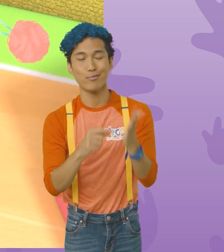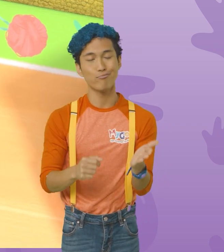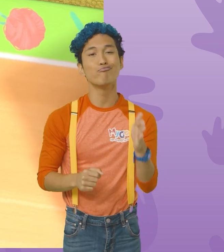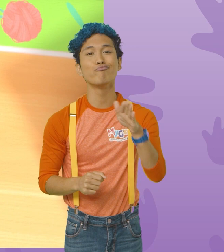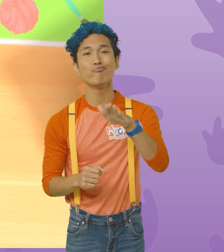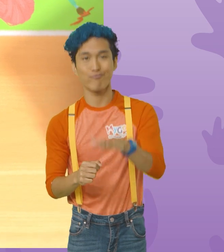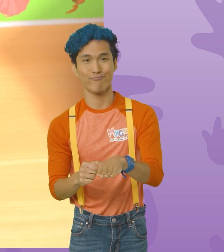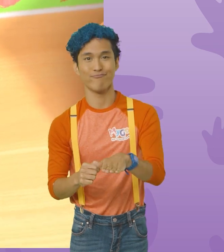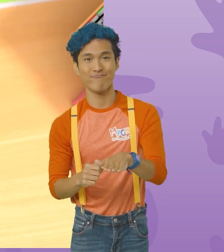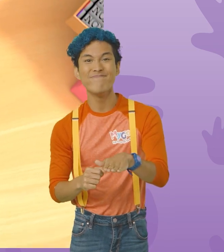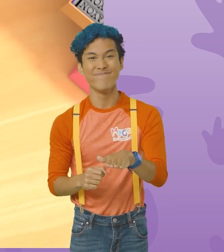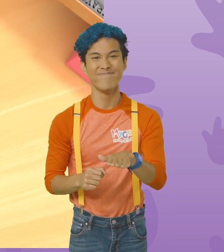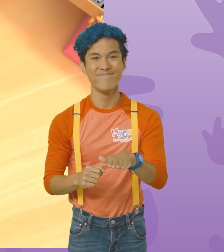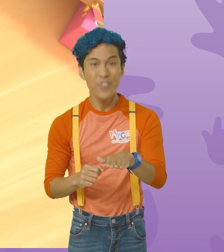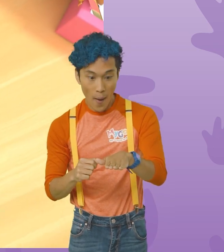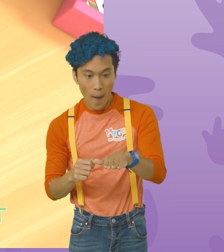Lay it on its side.